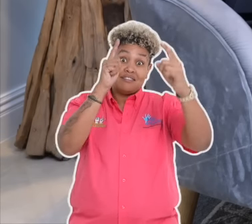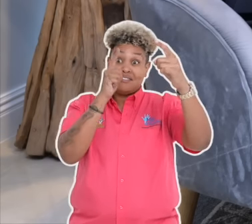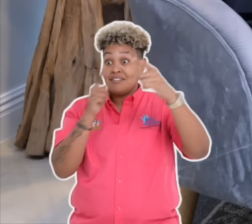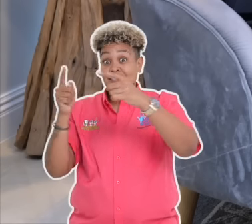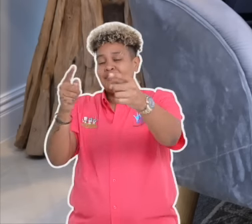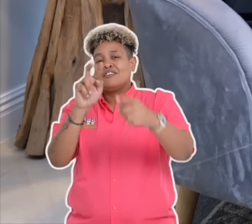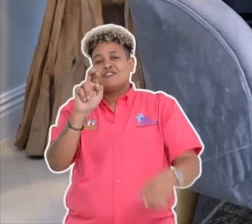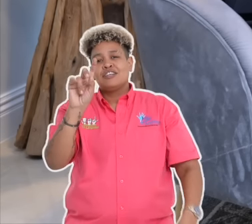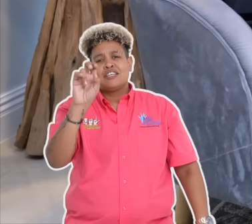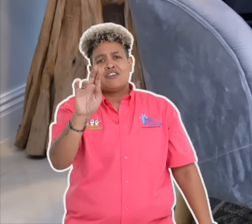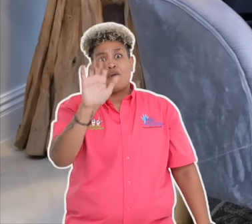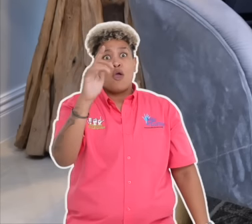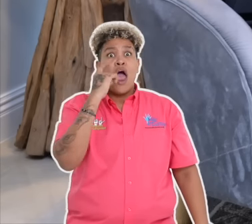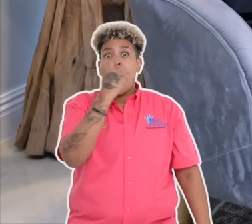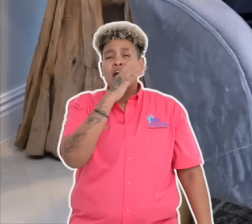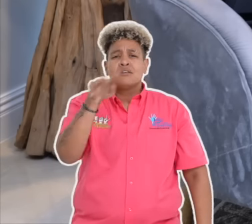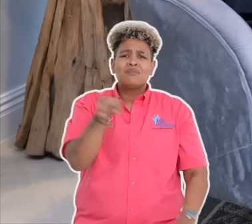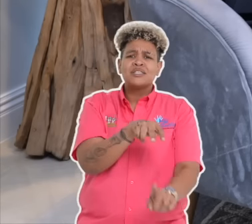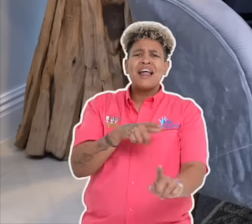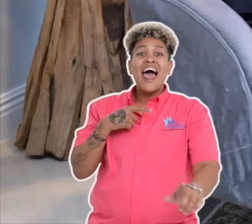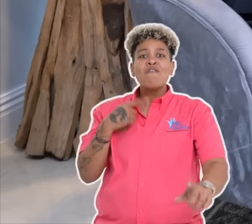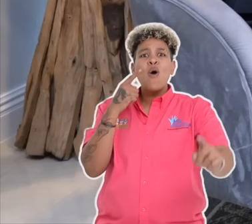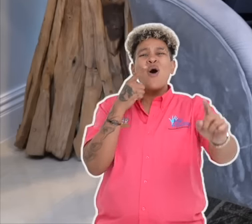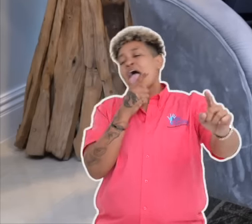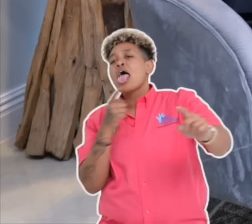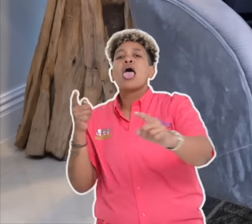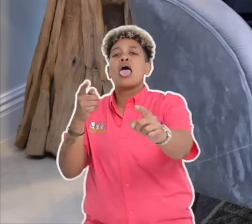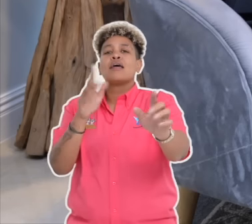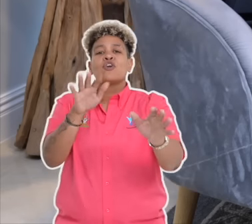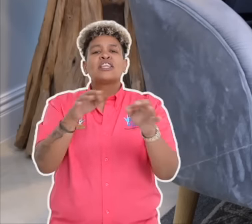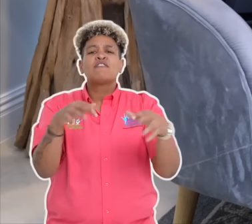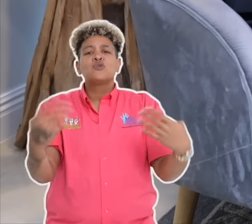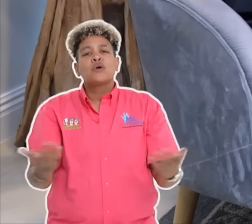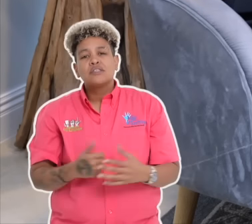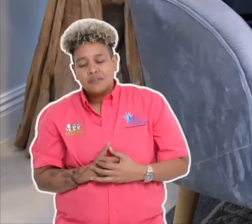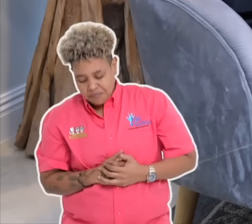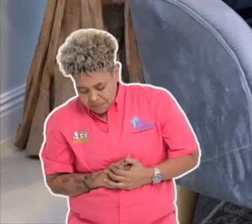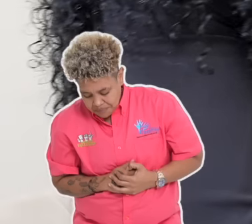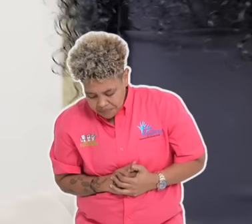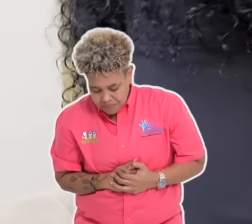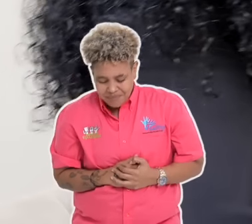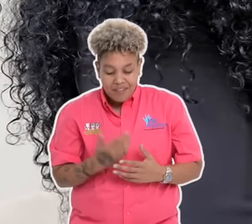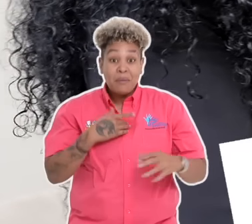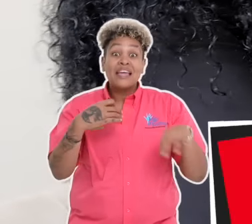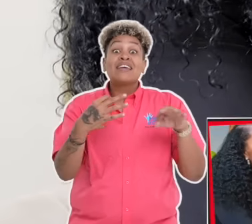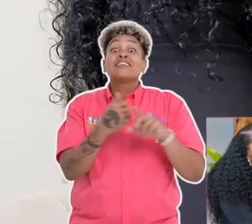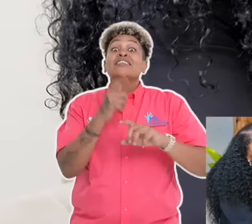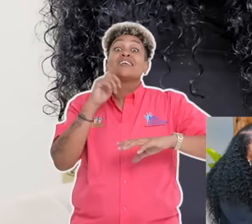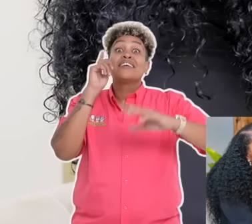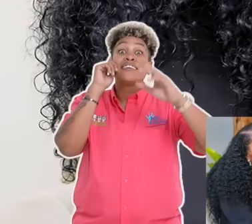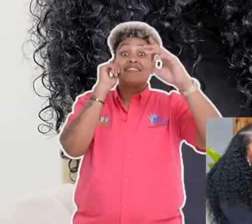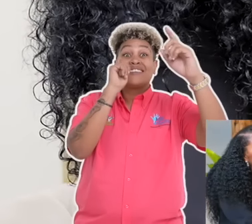of redirection from your eyes, your perspective, redirection? What's your definition? So my definition